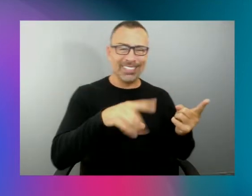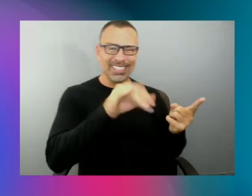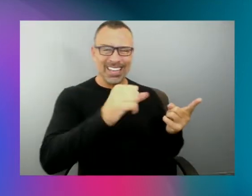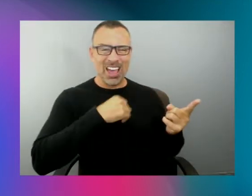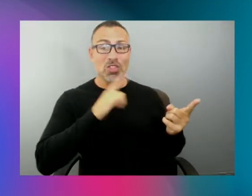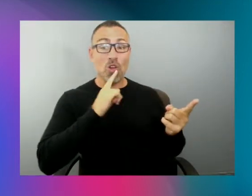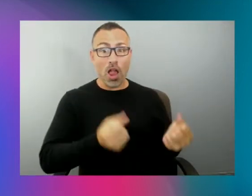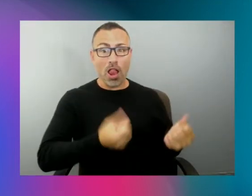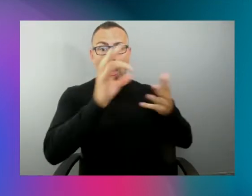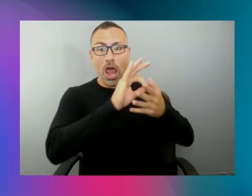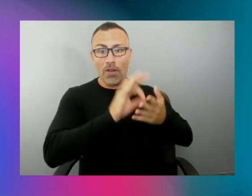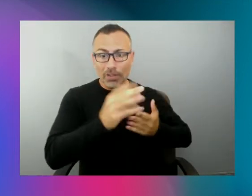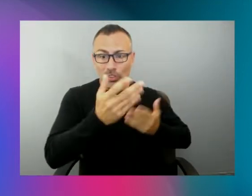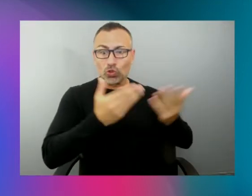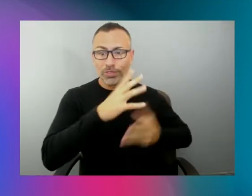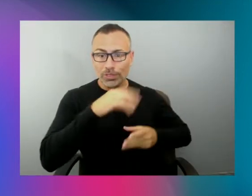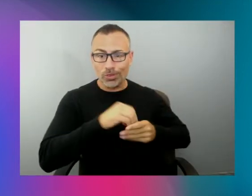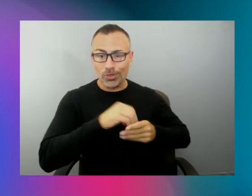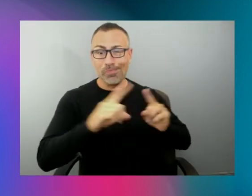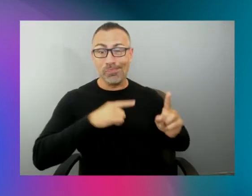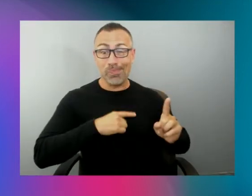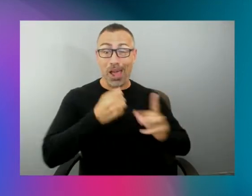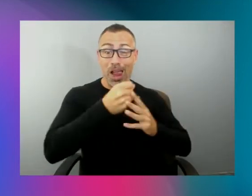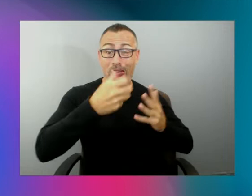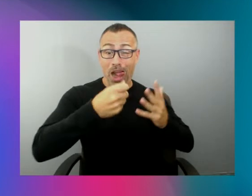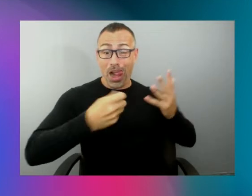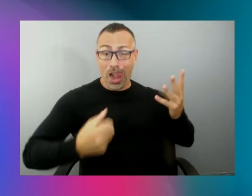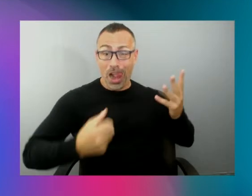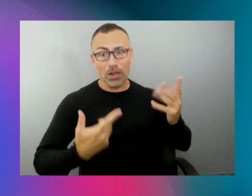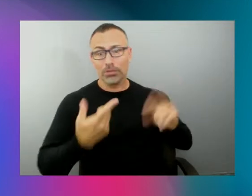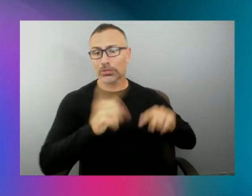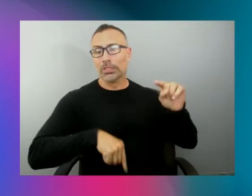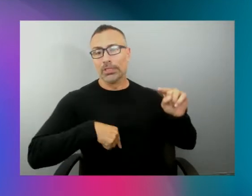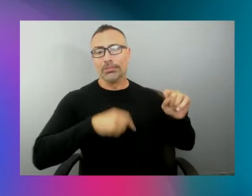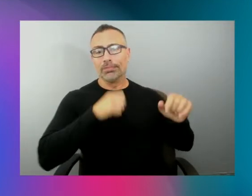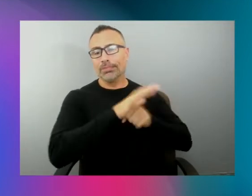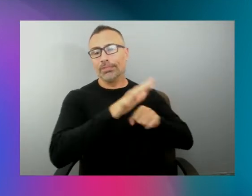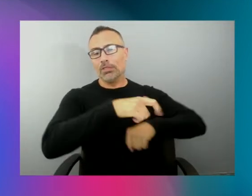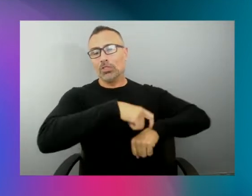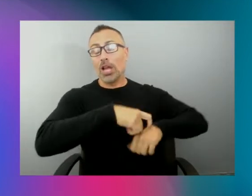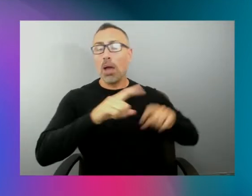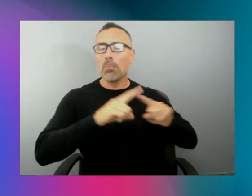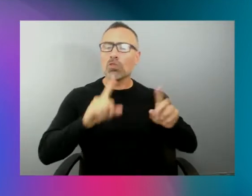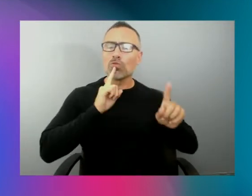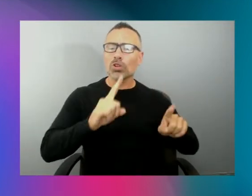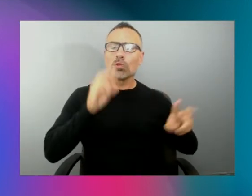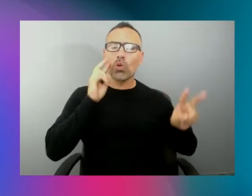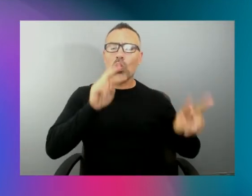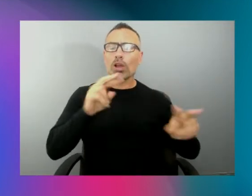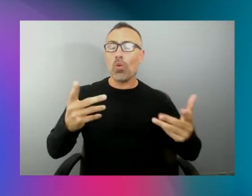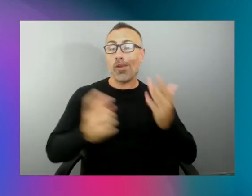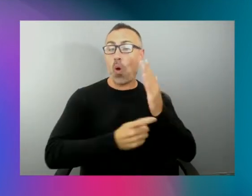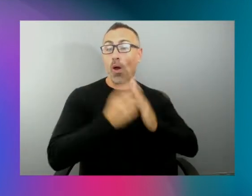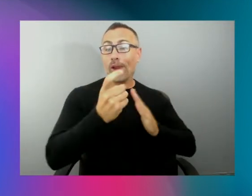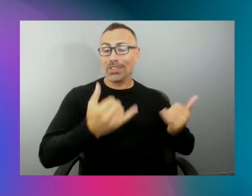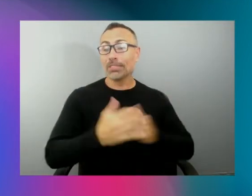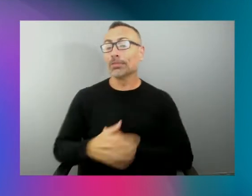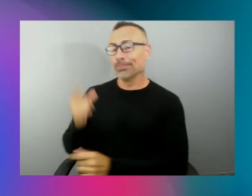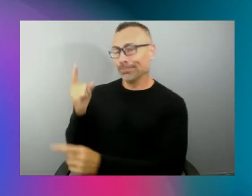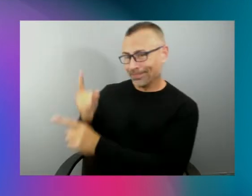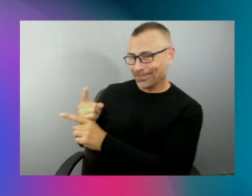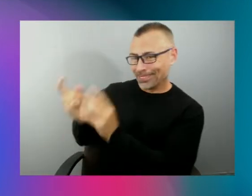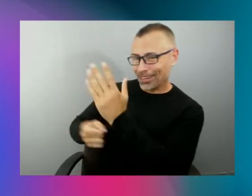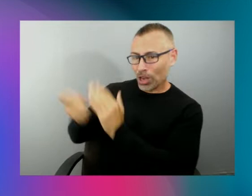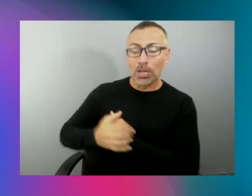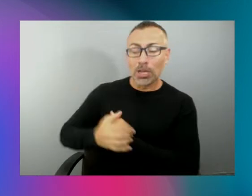time to cover all of them. Yes. I know we're probably only going to be really looking at automation today, because it's the way that you automatically